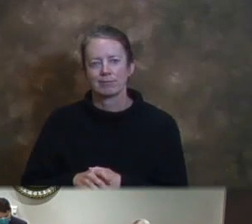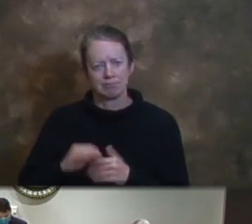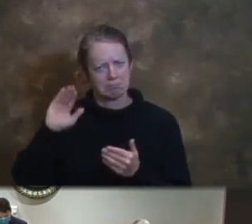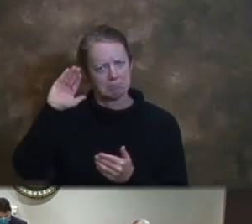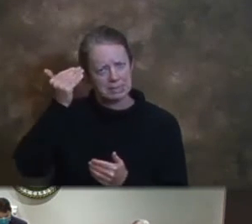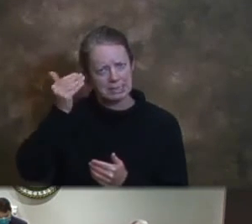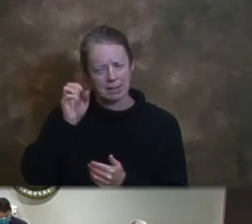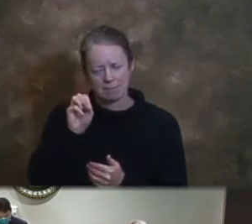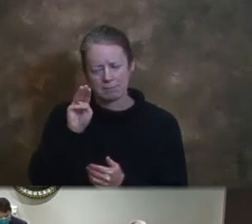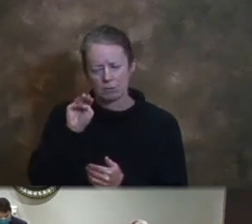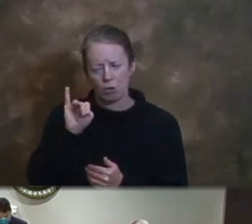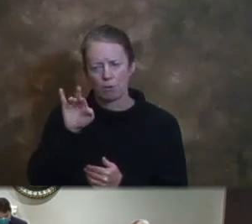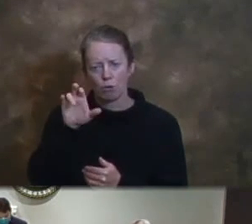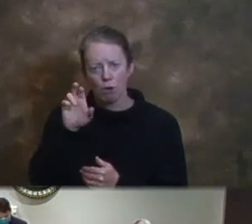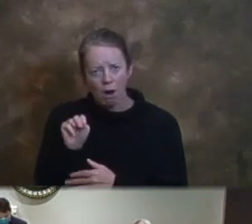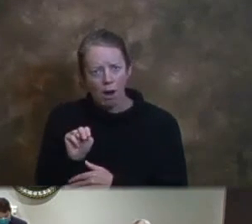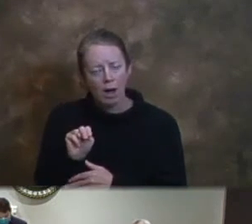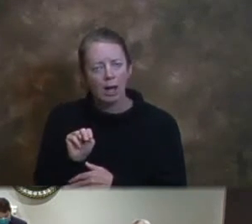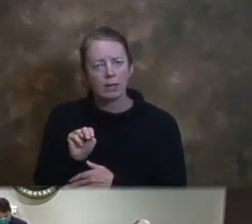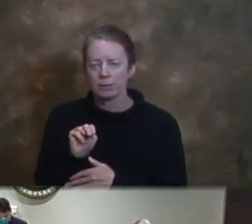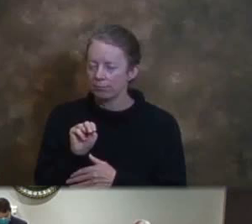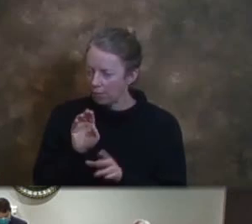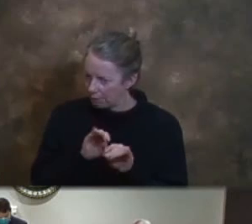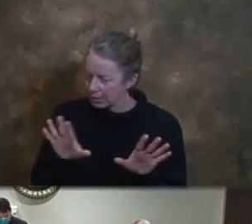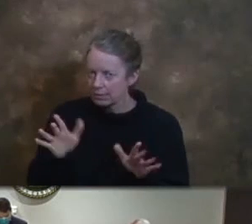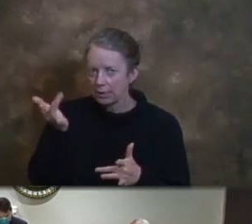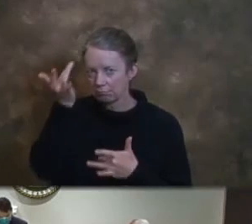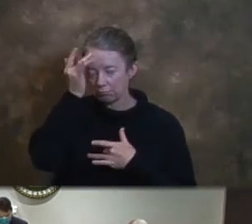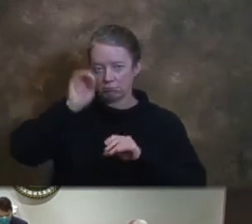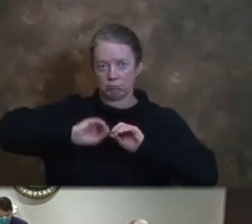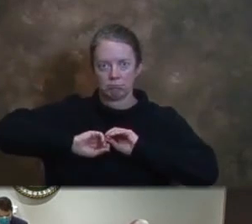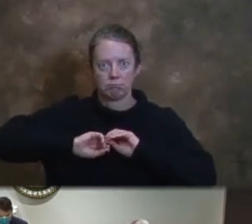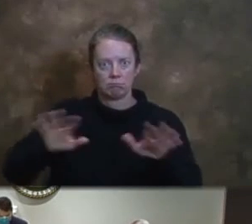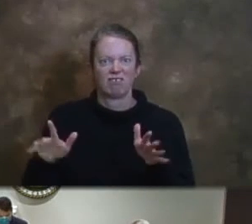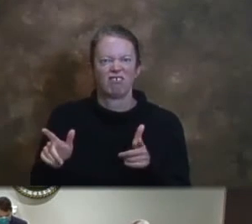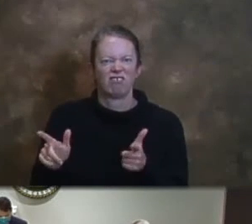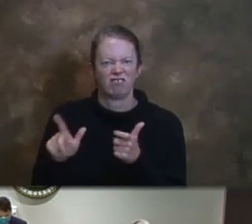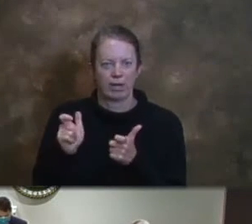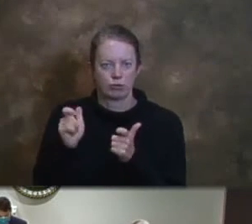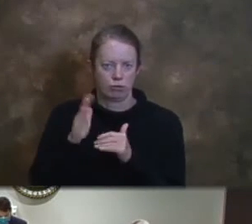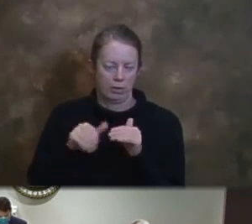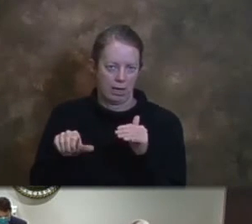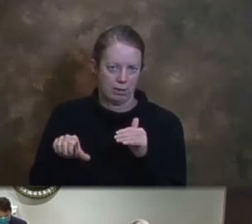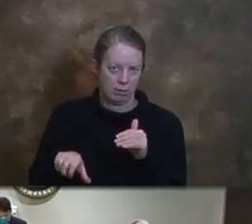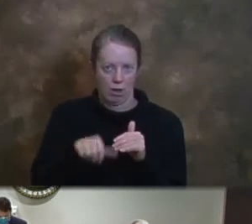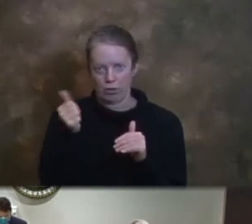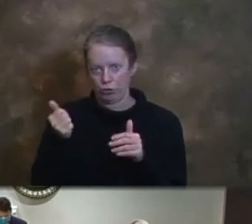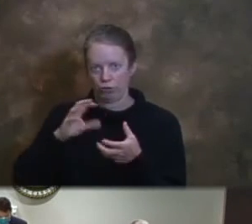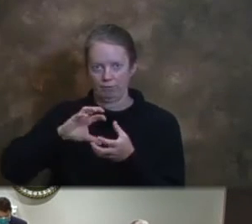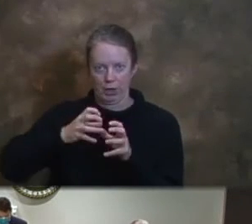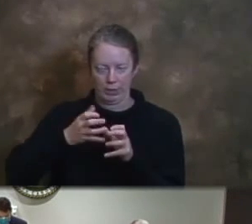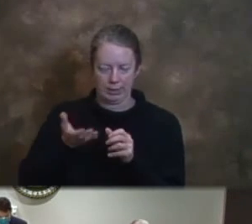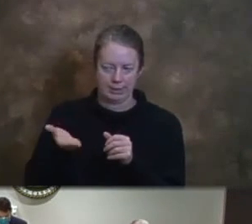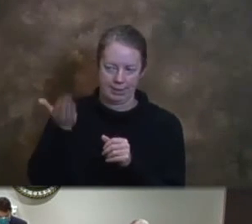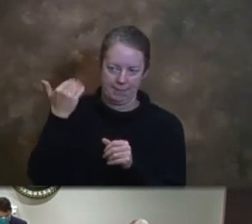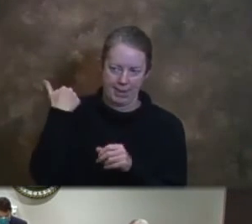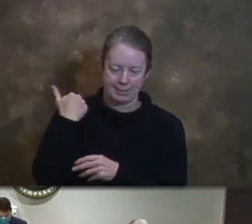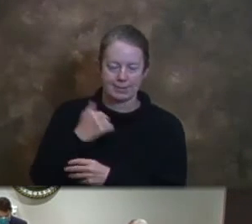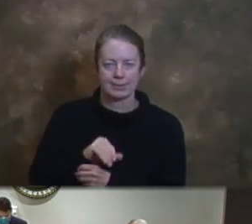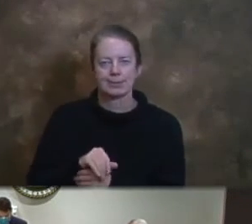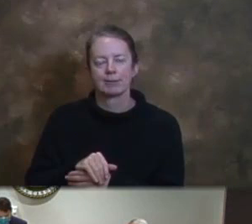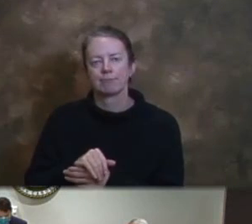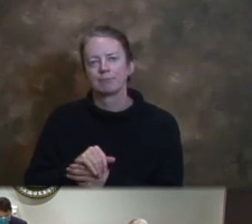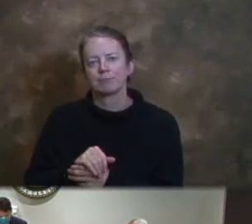that Omicron, it really spreads a lot quicker than the other variants. Do